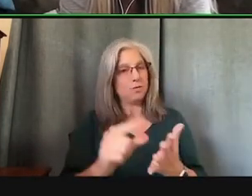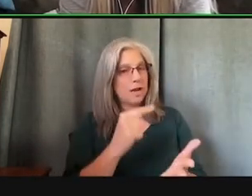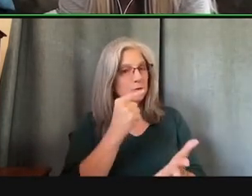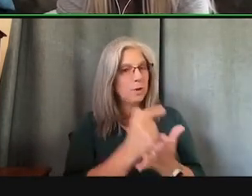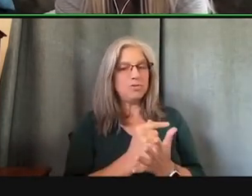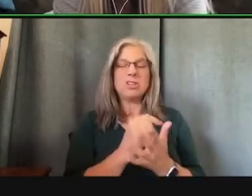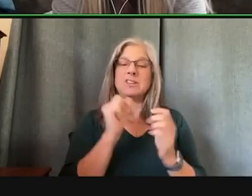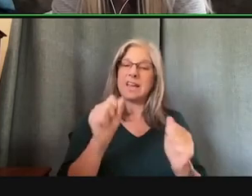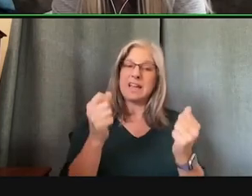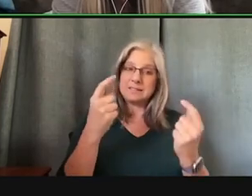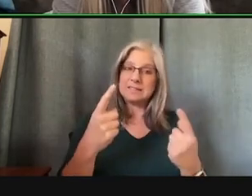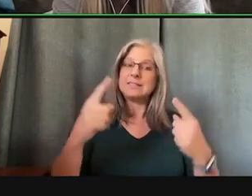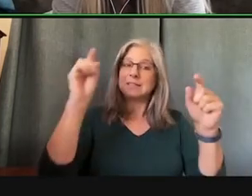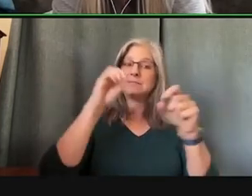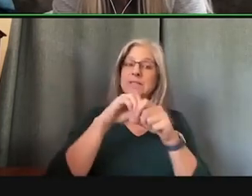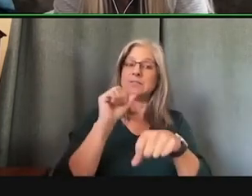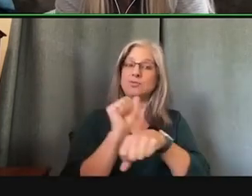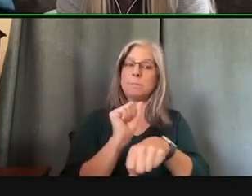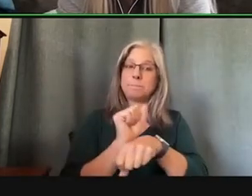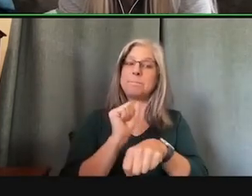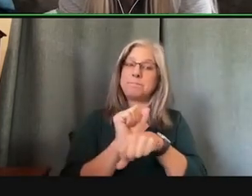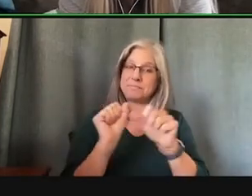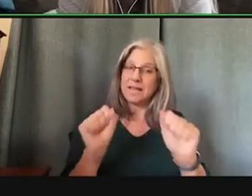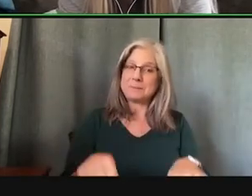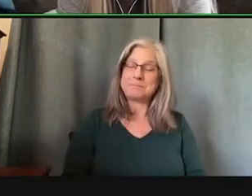success and employment.